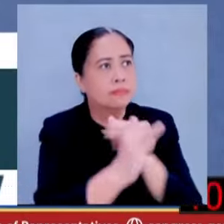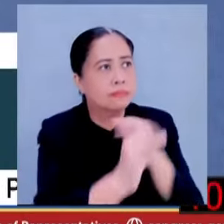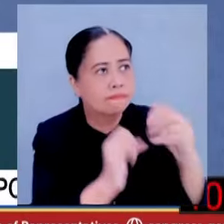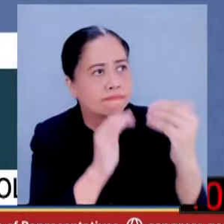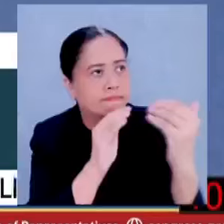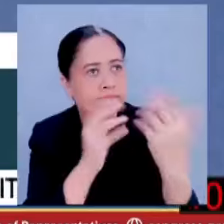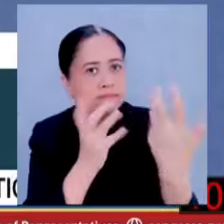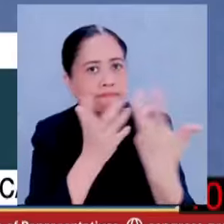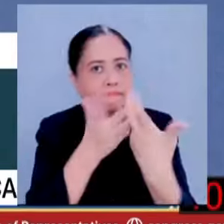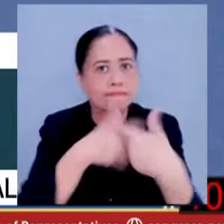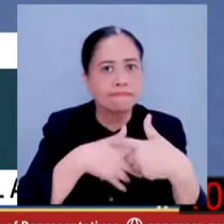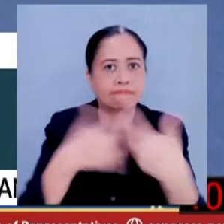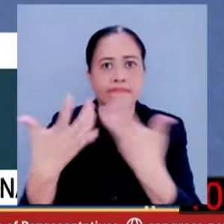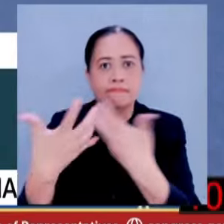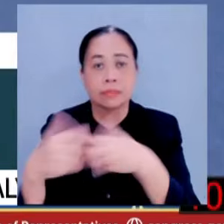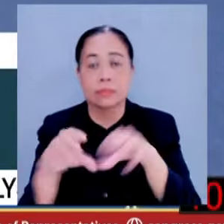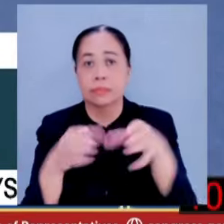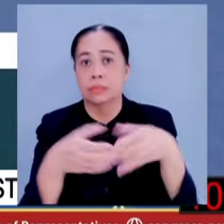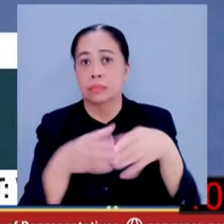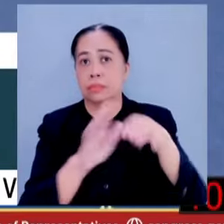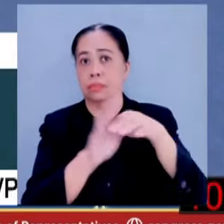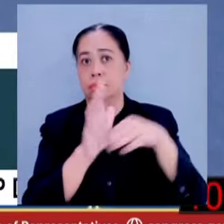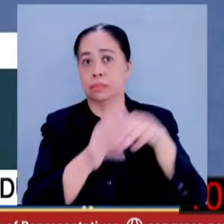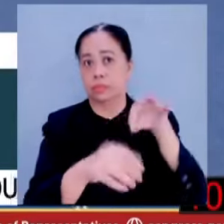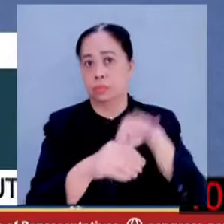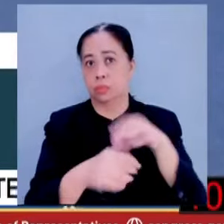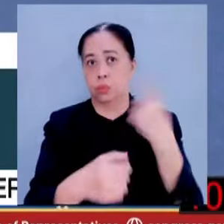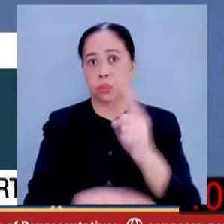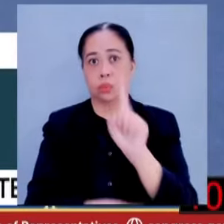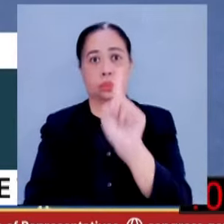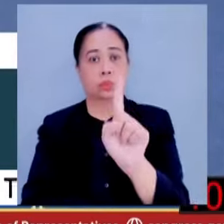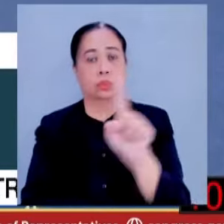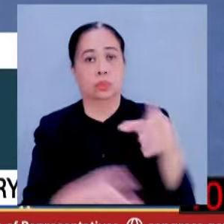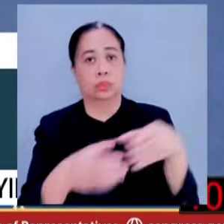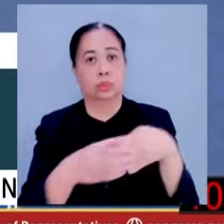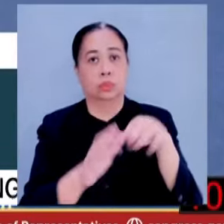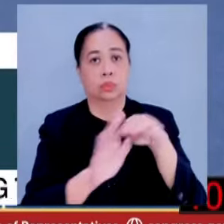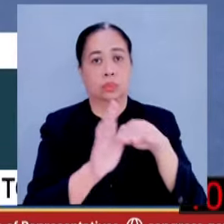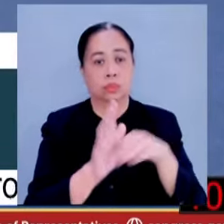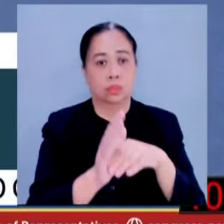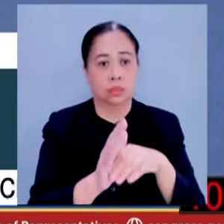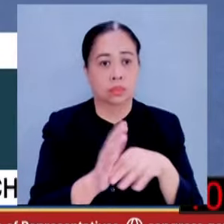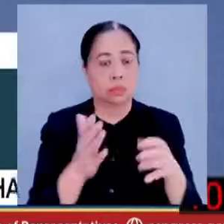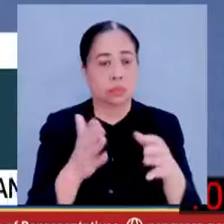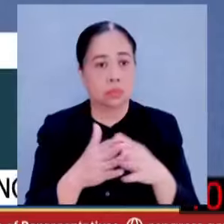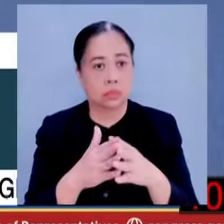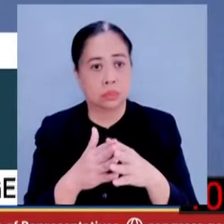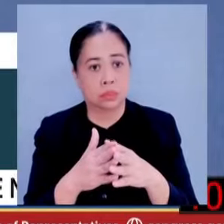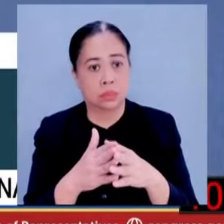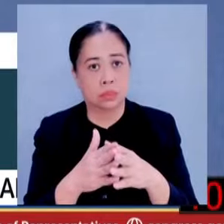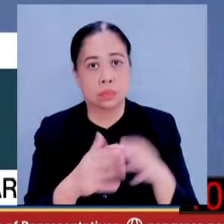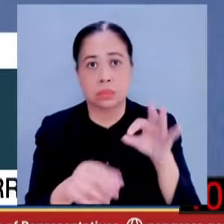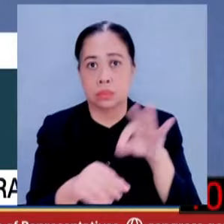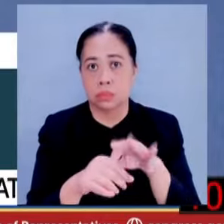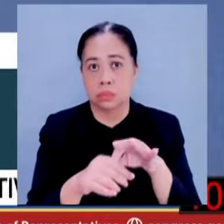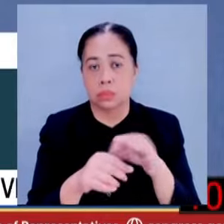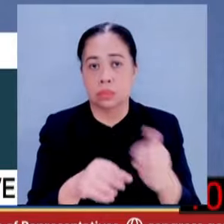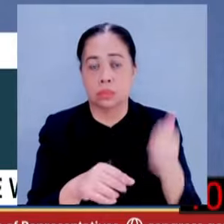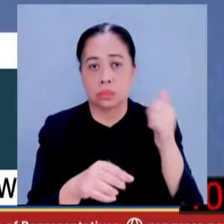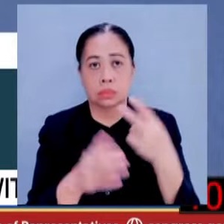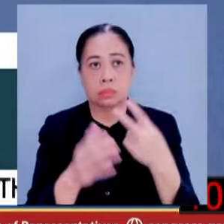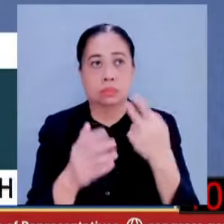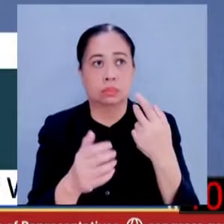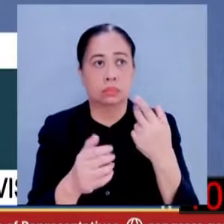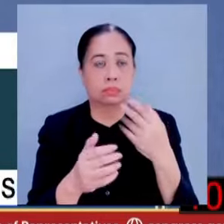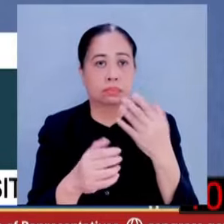as you know, in the partyless elections, only one partyless is voted upon, by